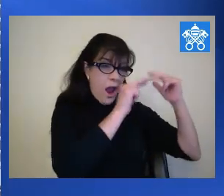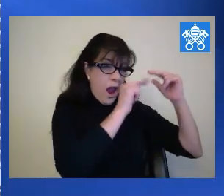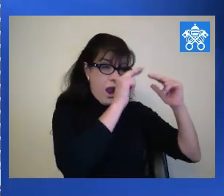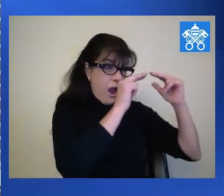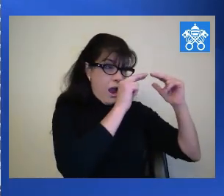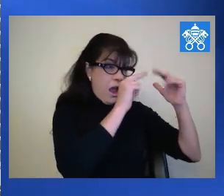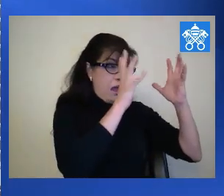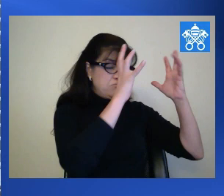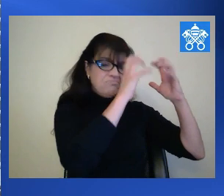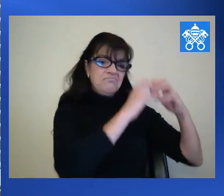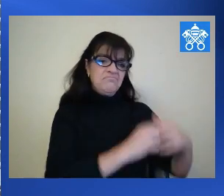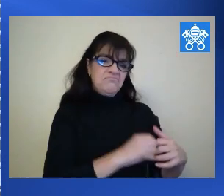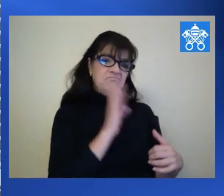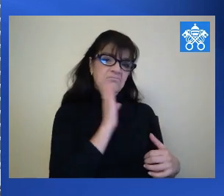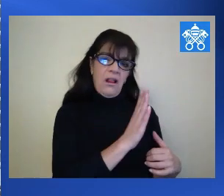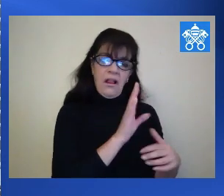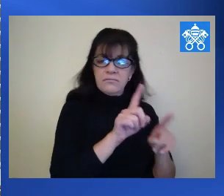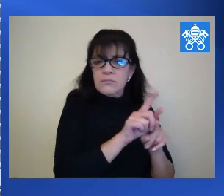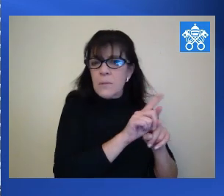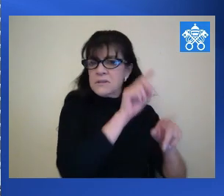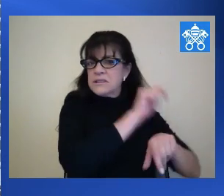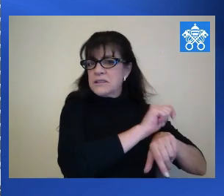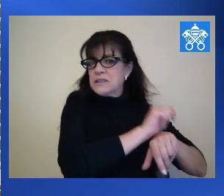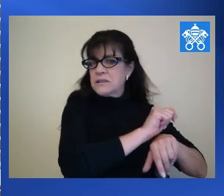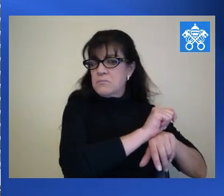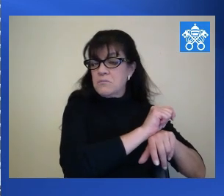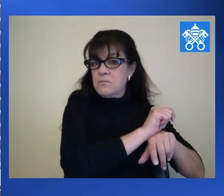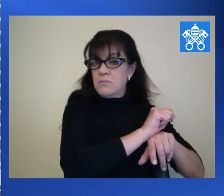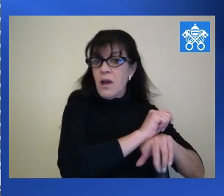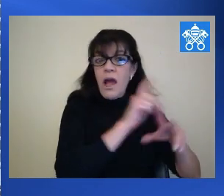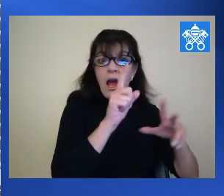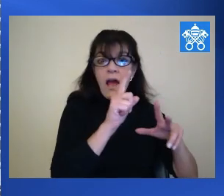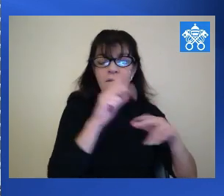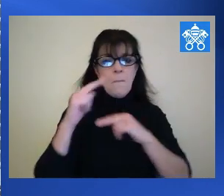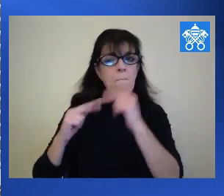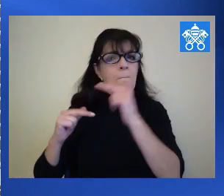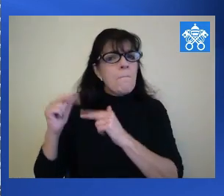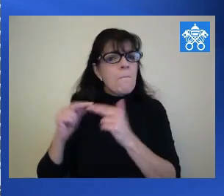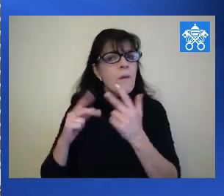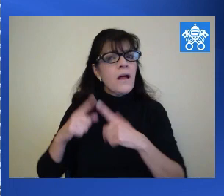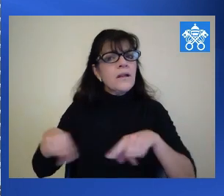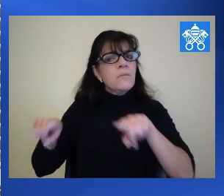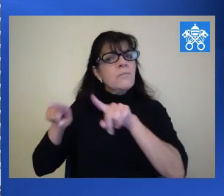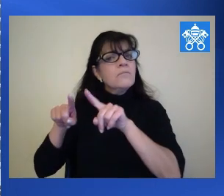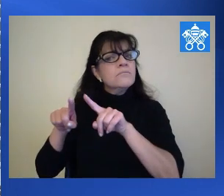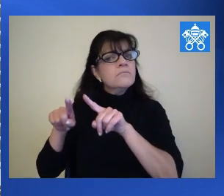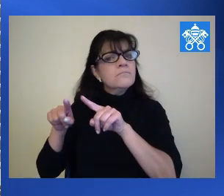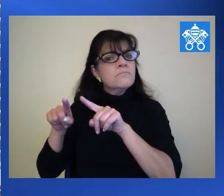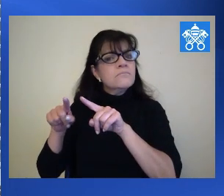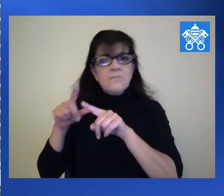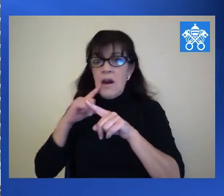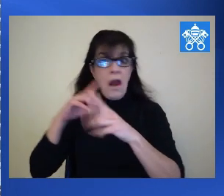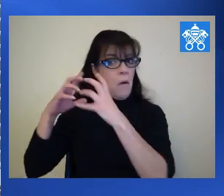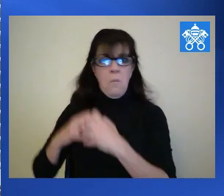something that will be destroyed in the end, like that temple, and forgetting to build what will not